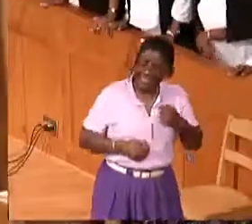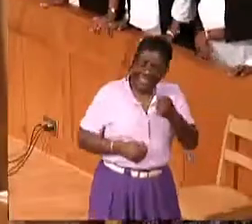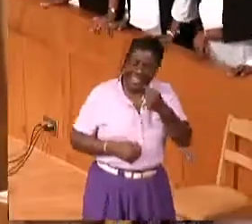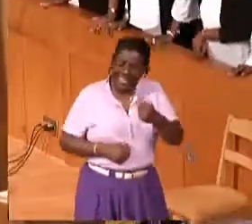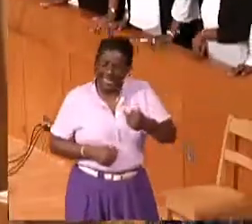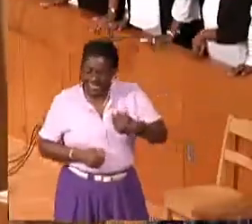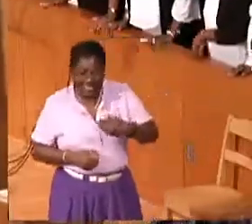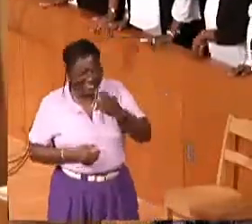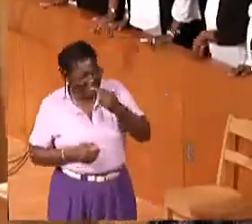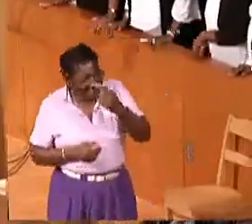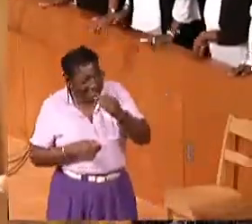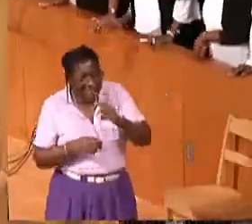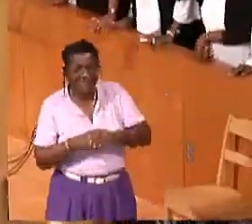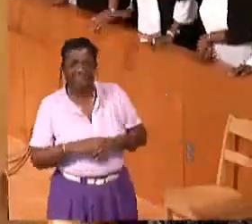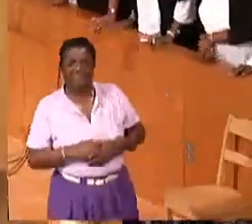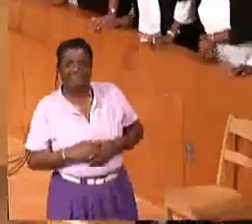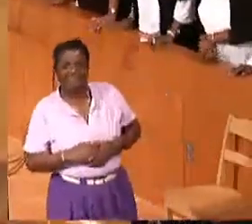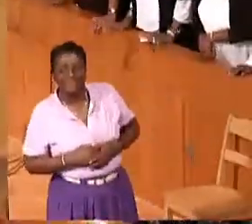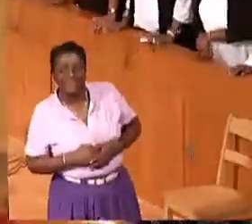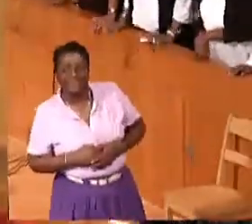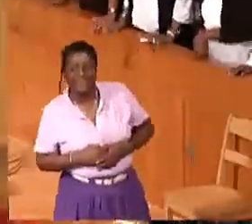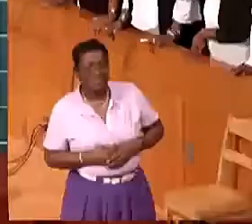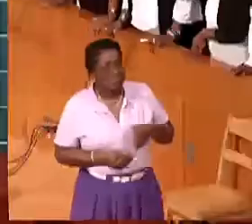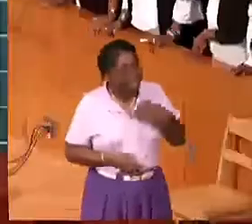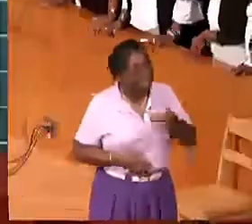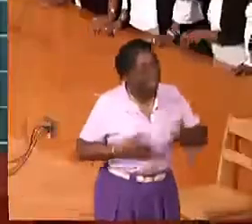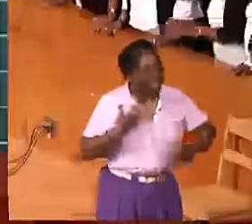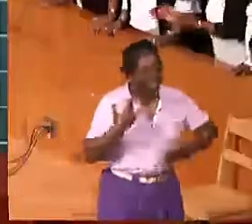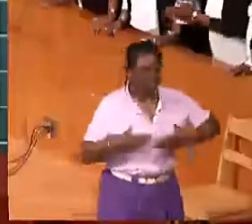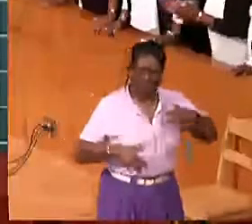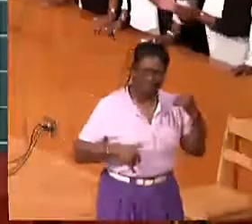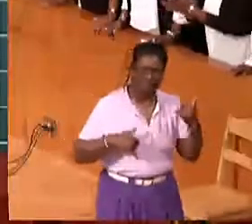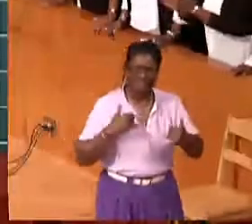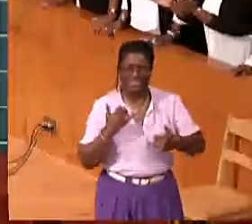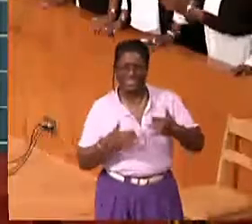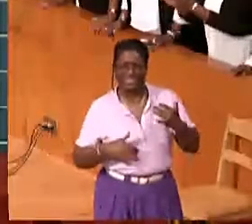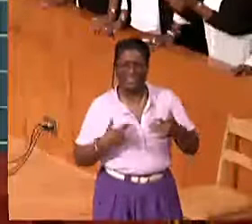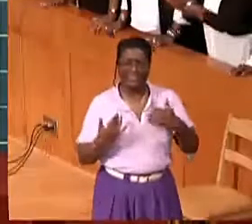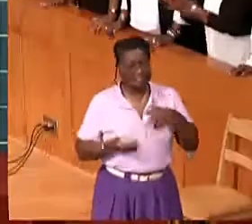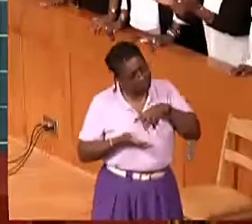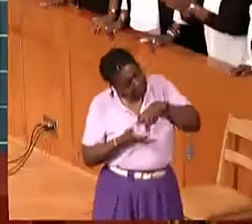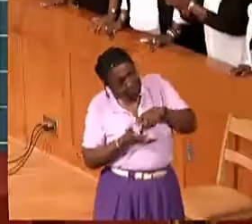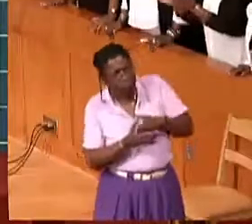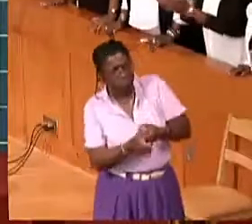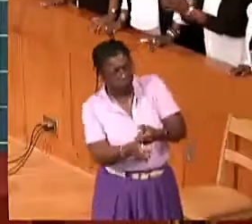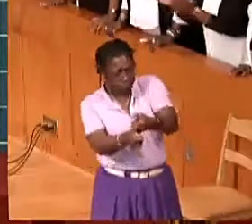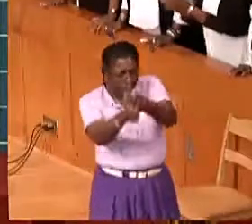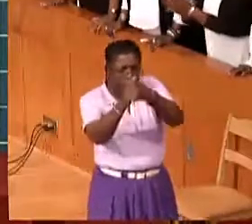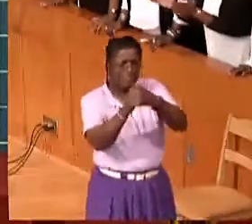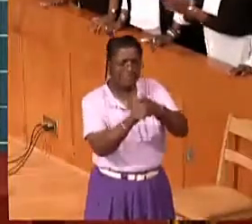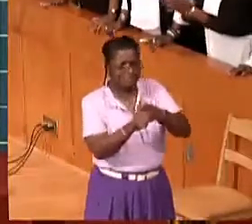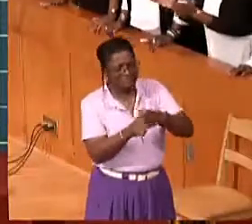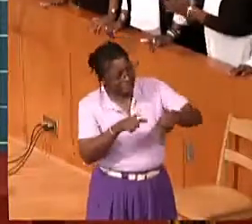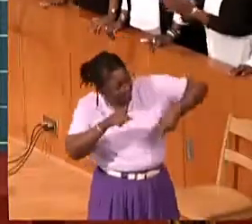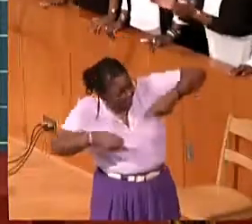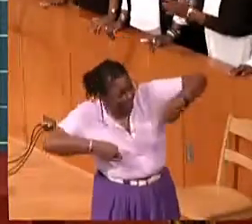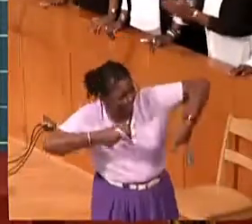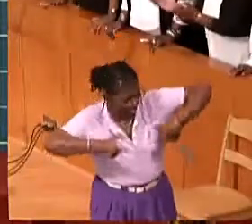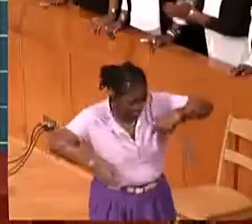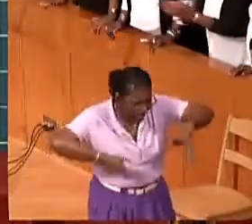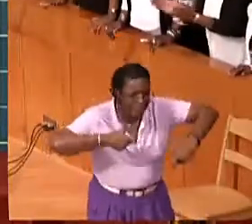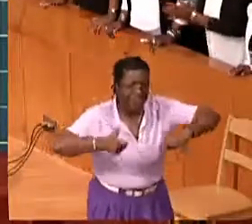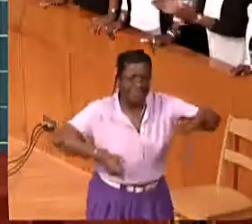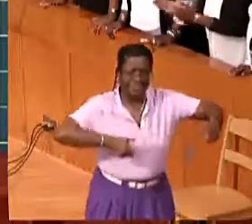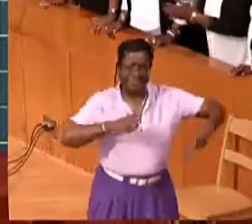he make you scratch where you don't eat Mitch? Won't he make you run when ain't nobody behind